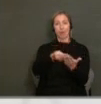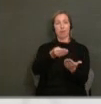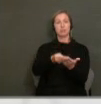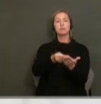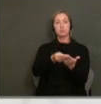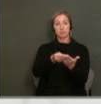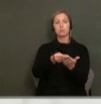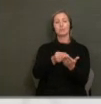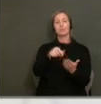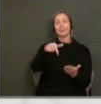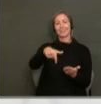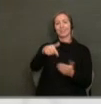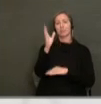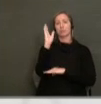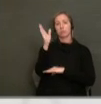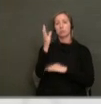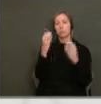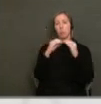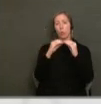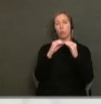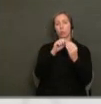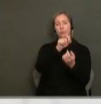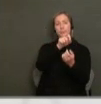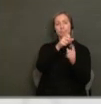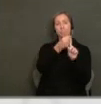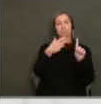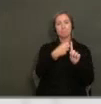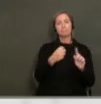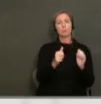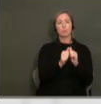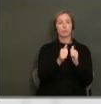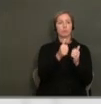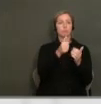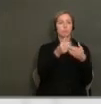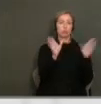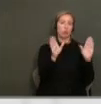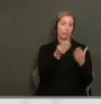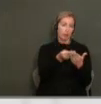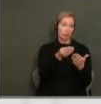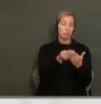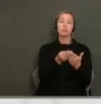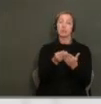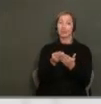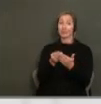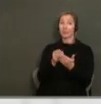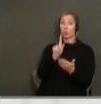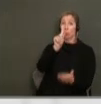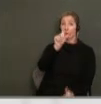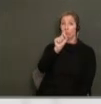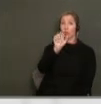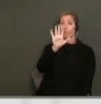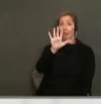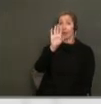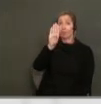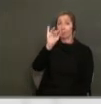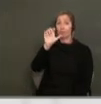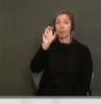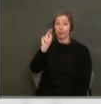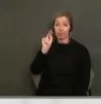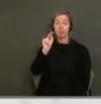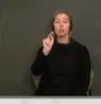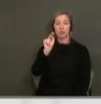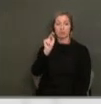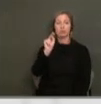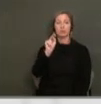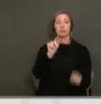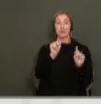that particular operating fund. As I mentioned, $1.5 billion. The graphic that you see